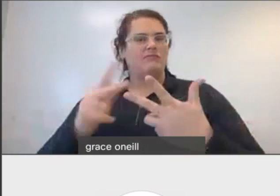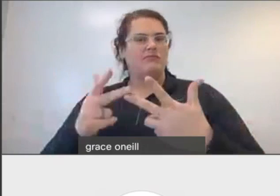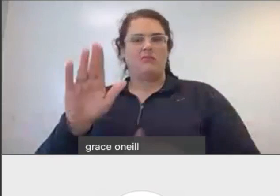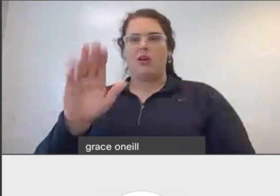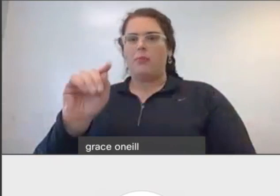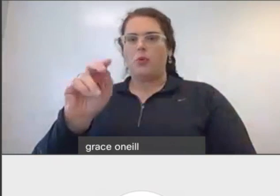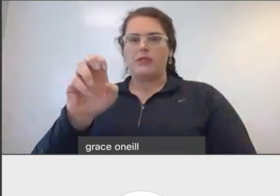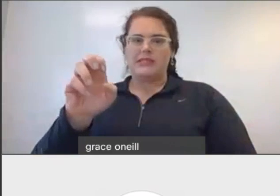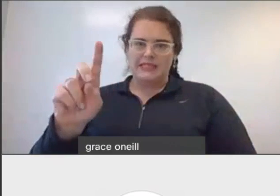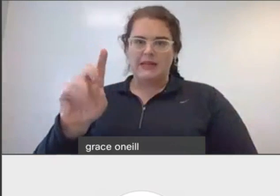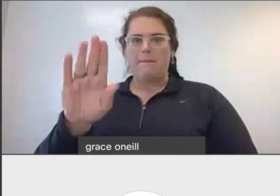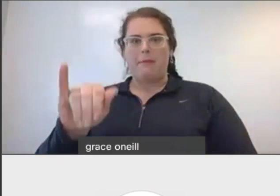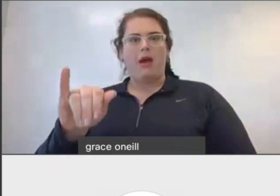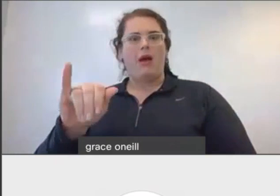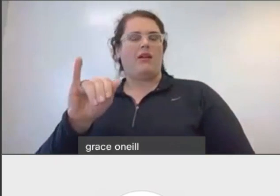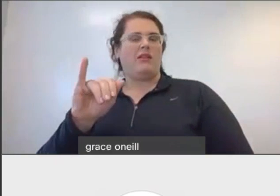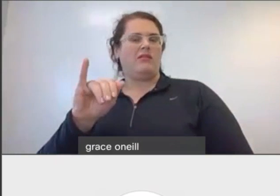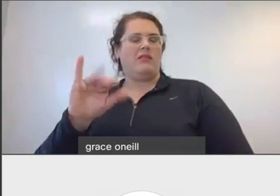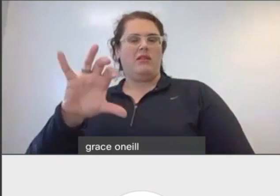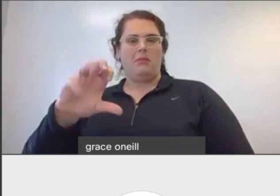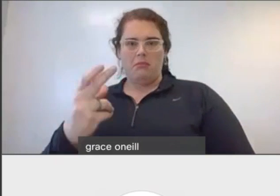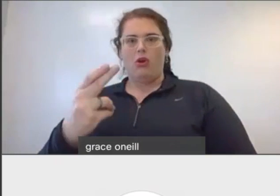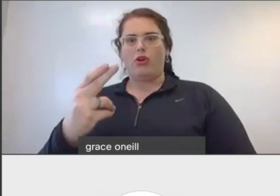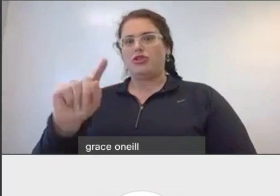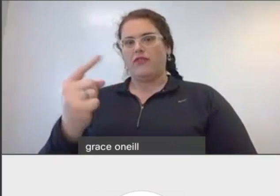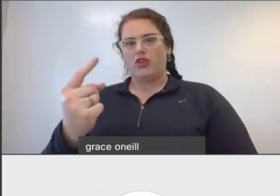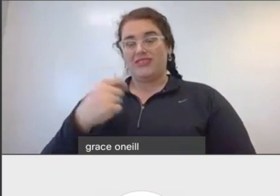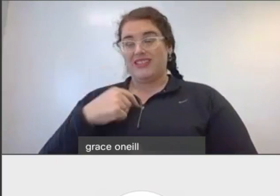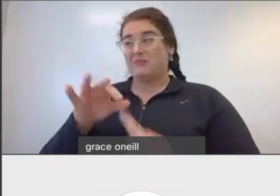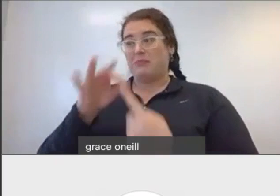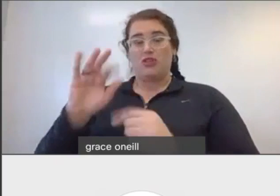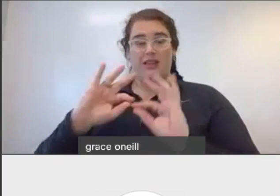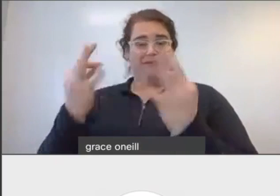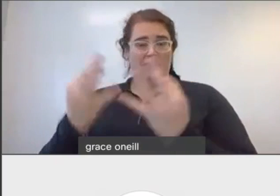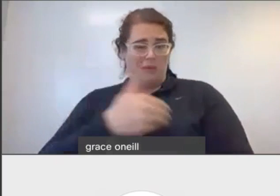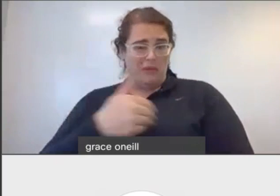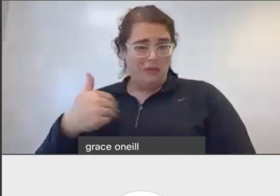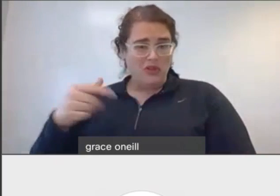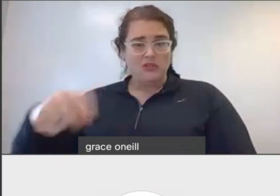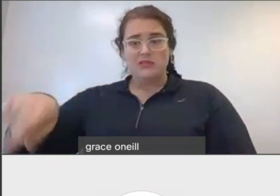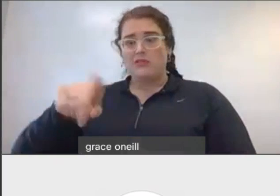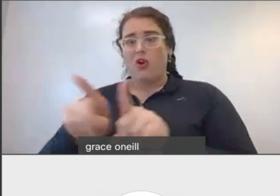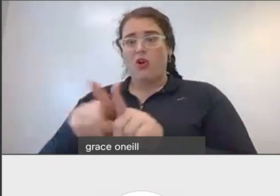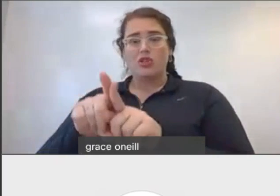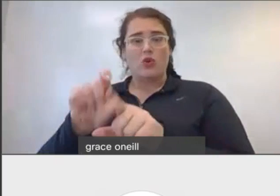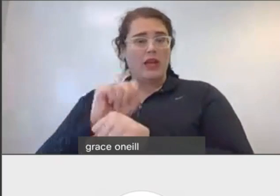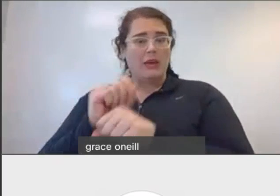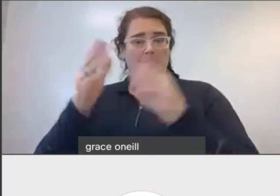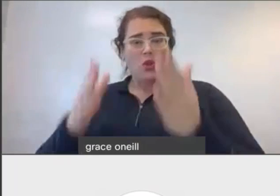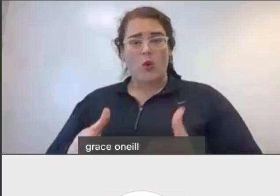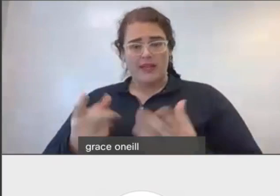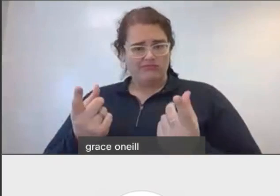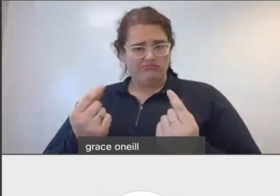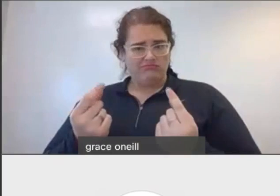as required, especially family members who are employees as well? Could providers share some of what